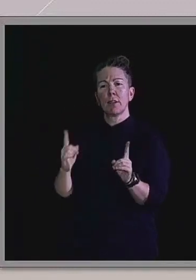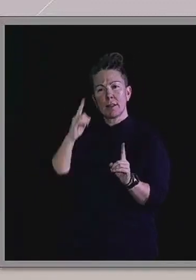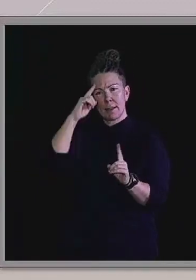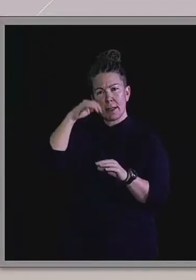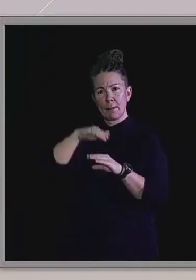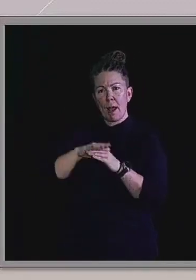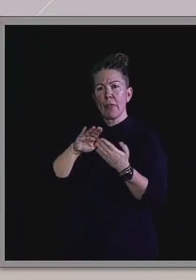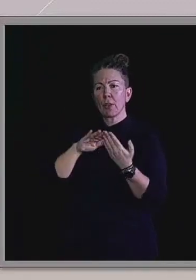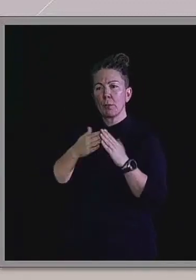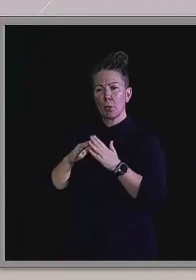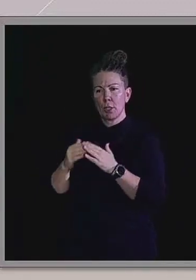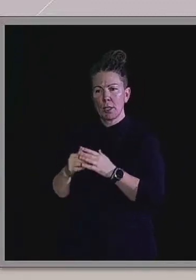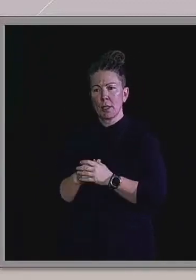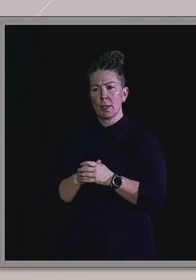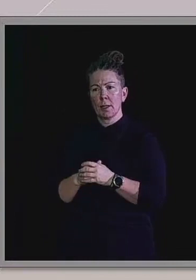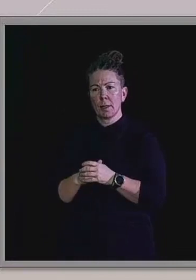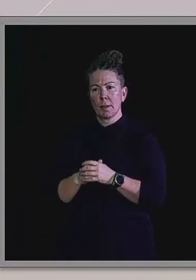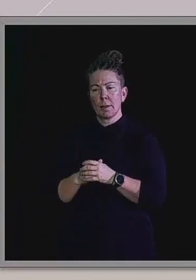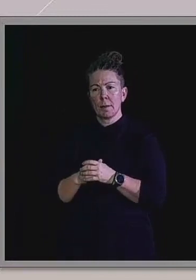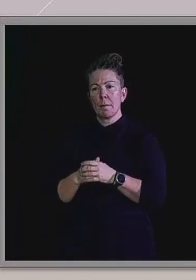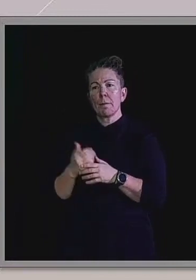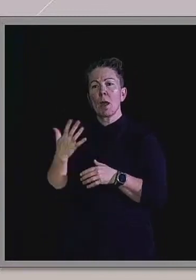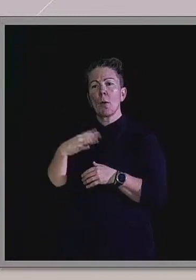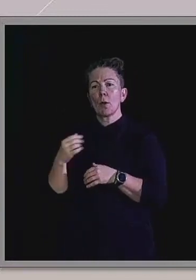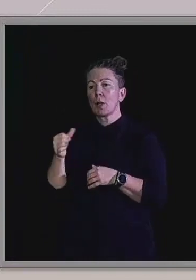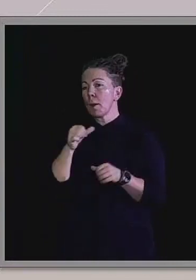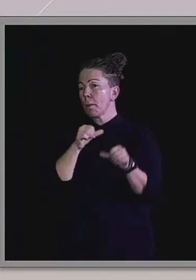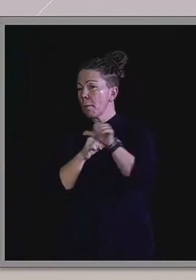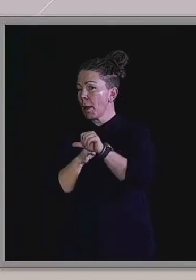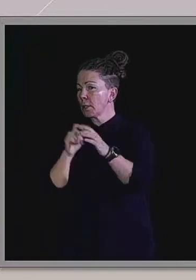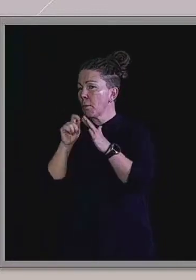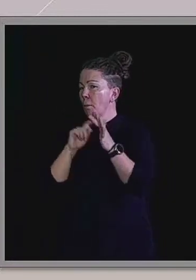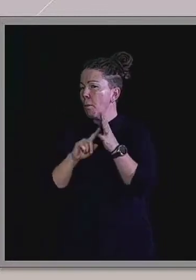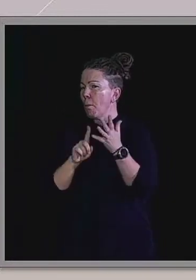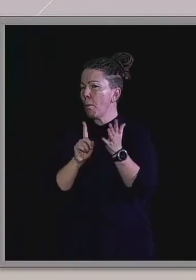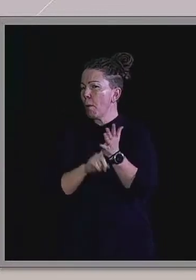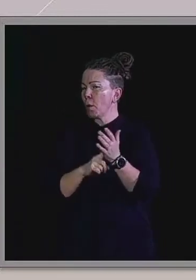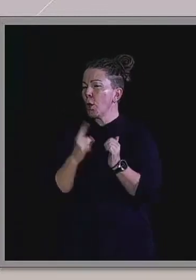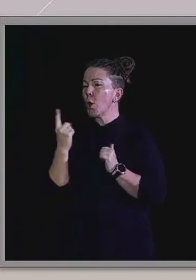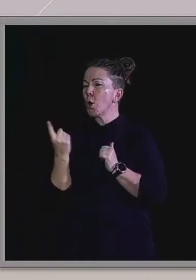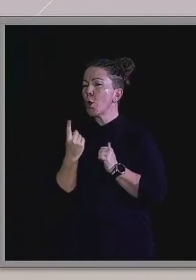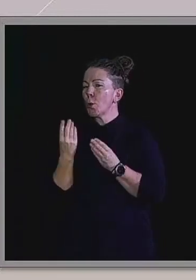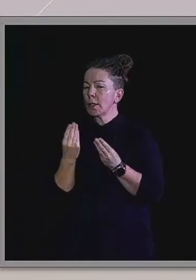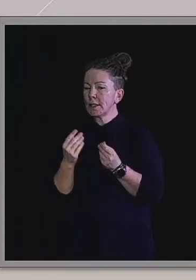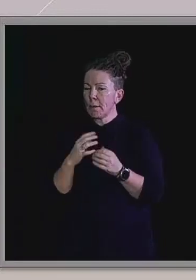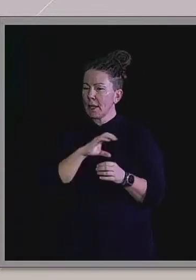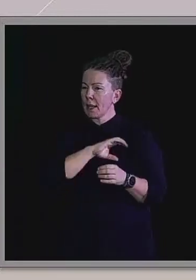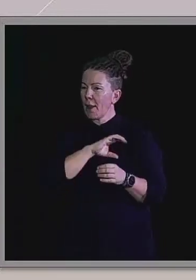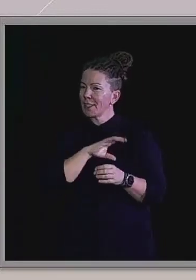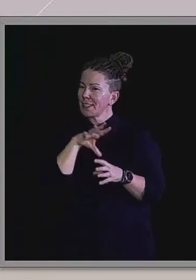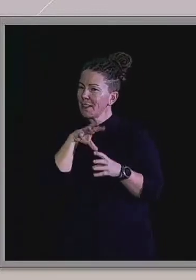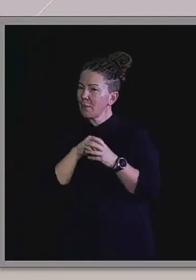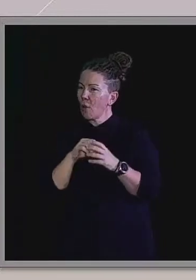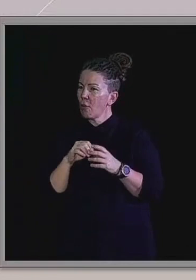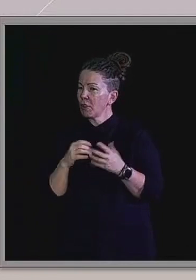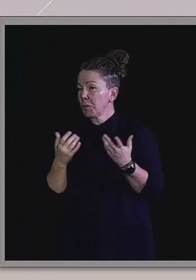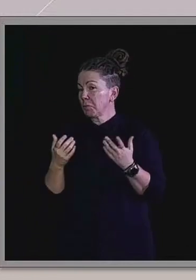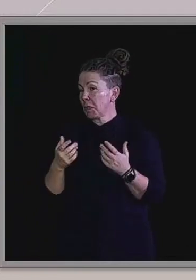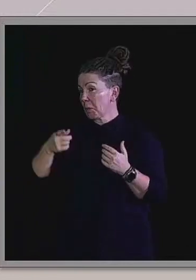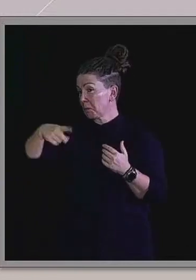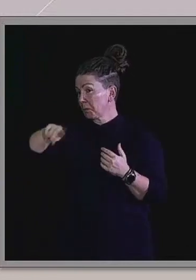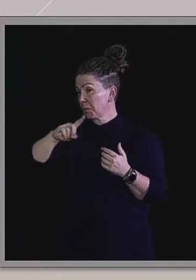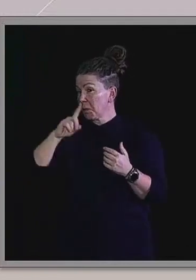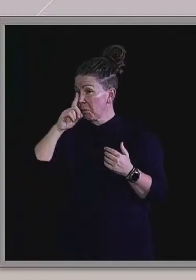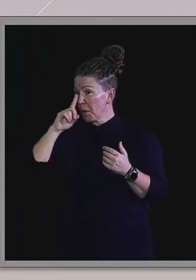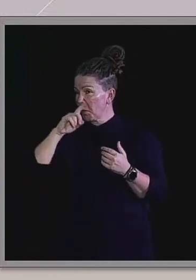too. I want to flip back to Paul now and ask in that sense, who are some of the characters you encountered that might be of interest that people can